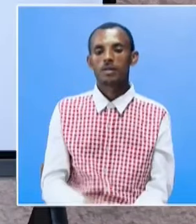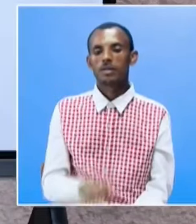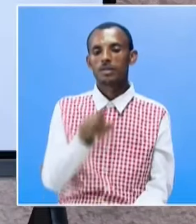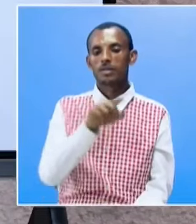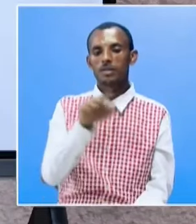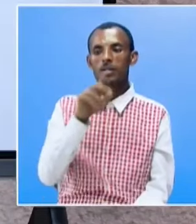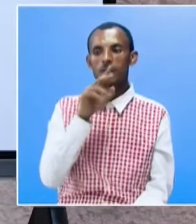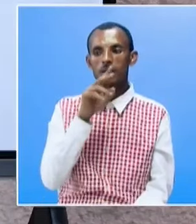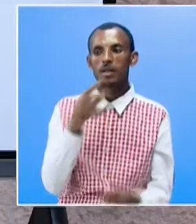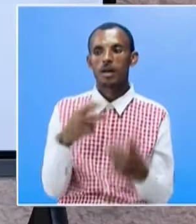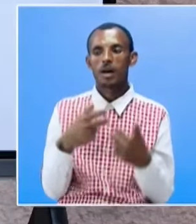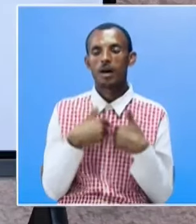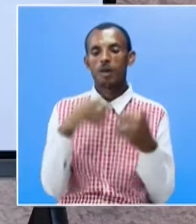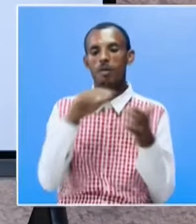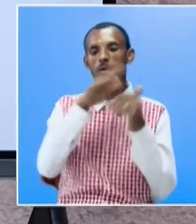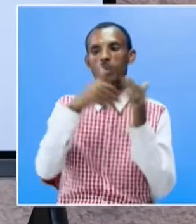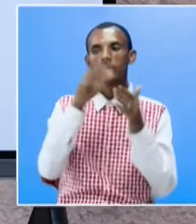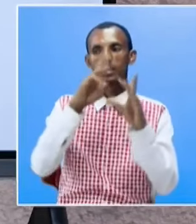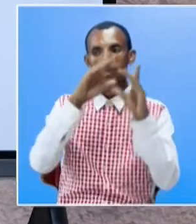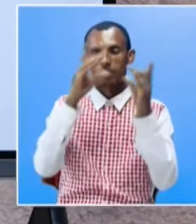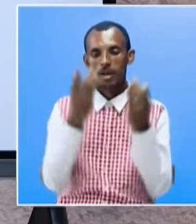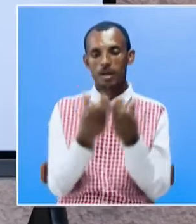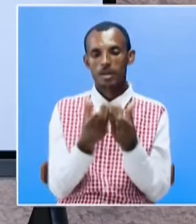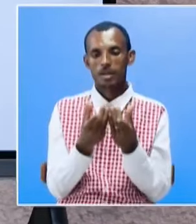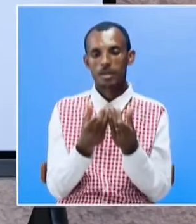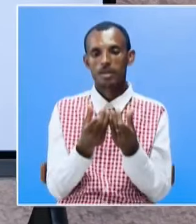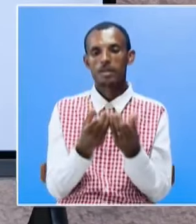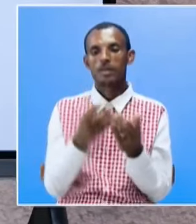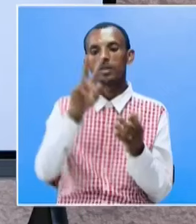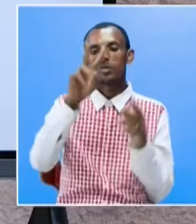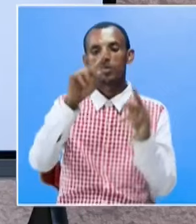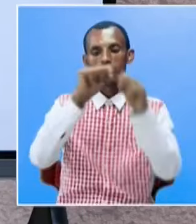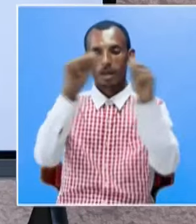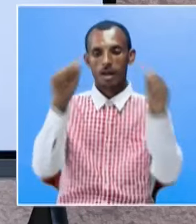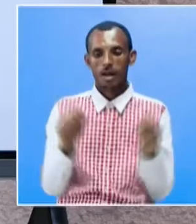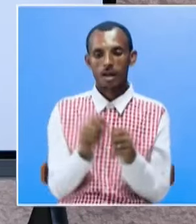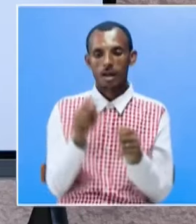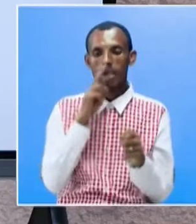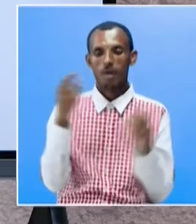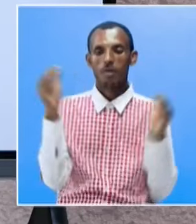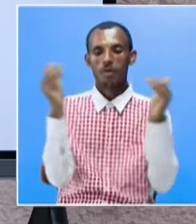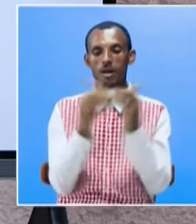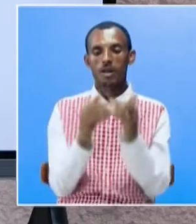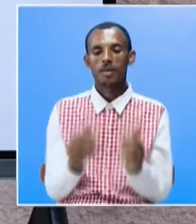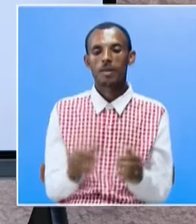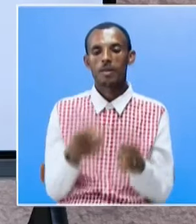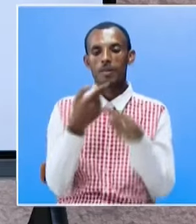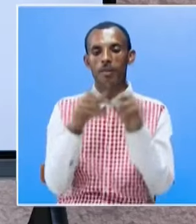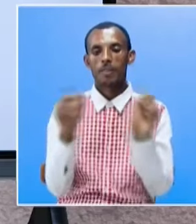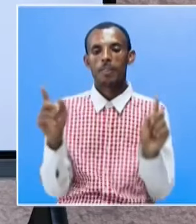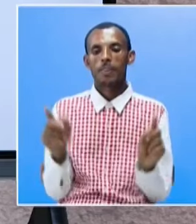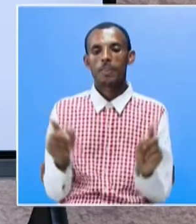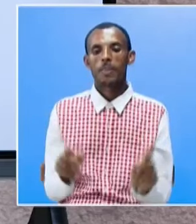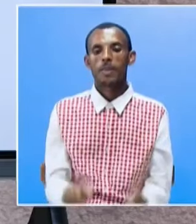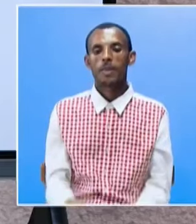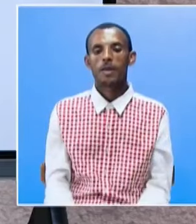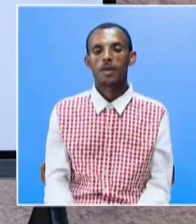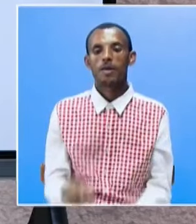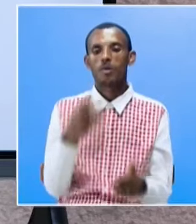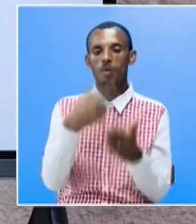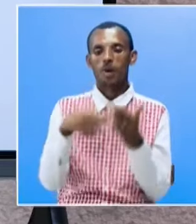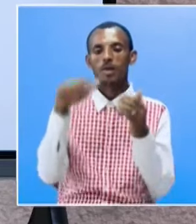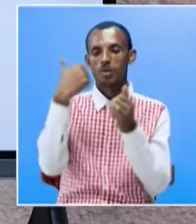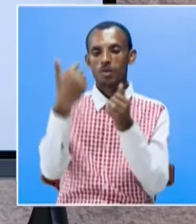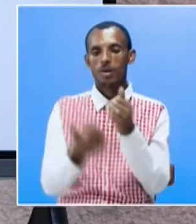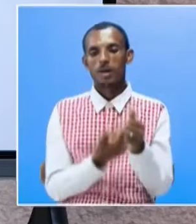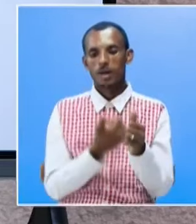That's all the 6 parts of these two triangles are congruent. But in what order are